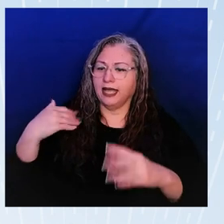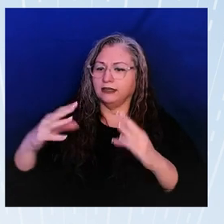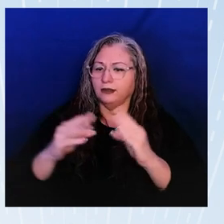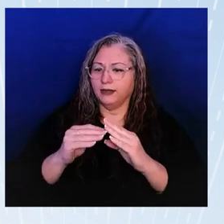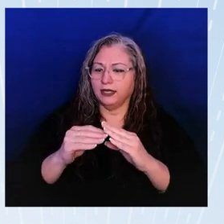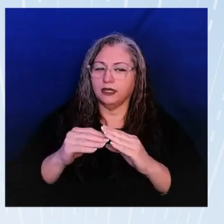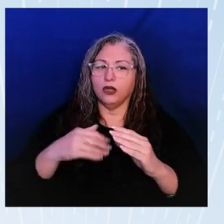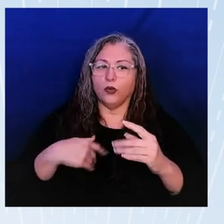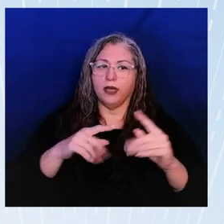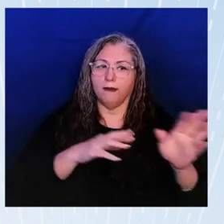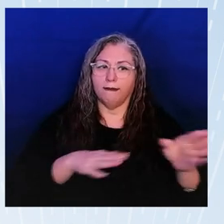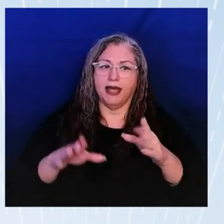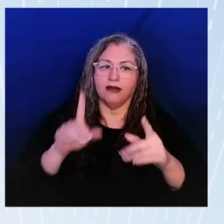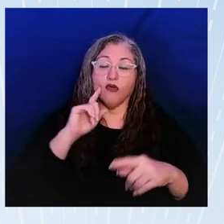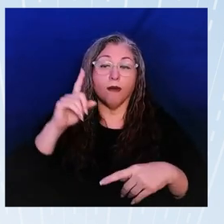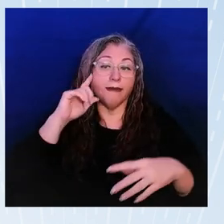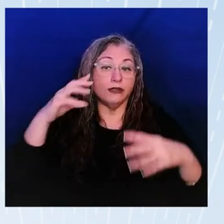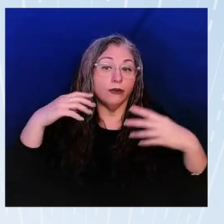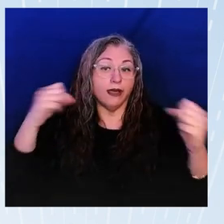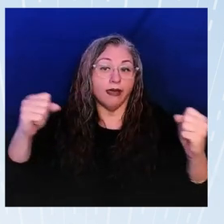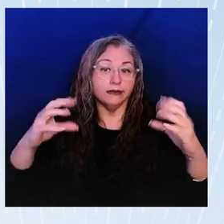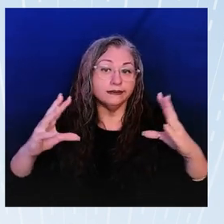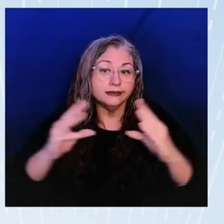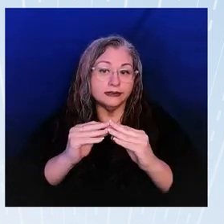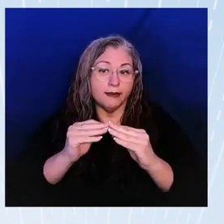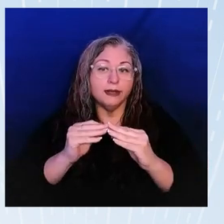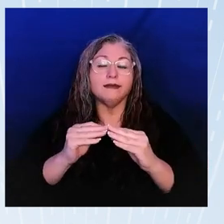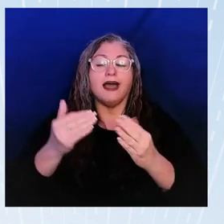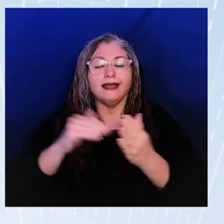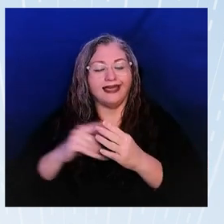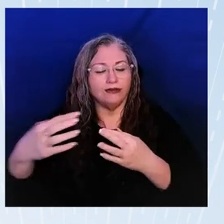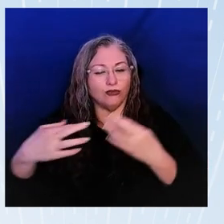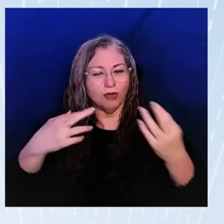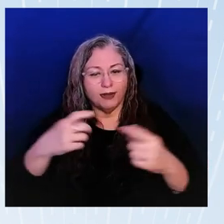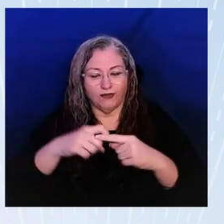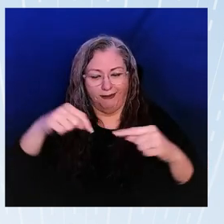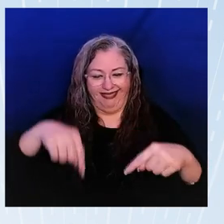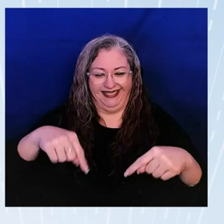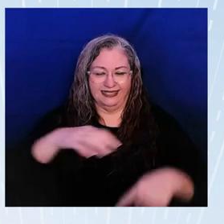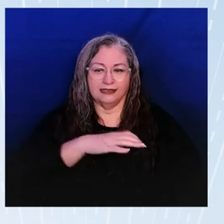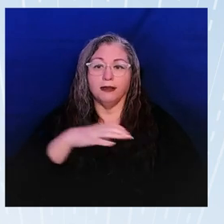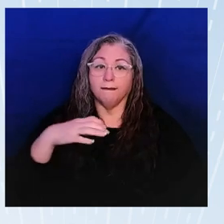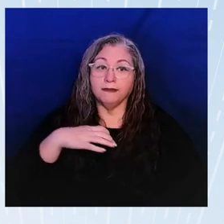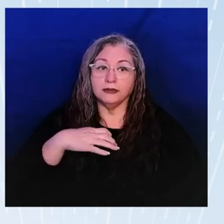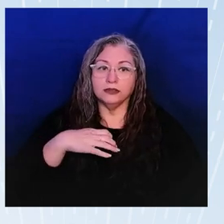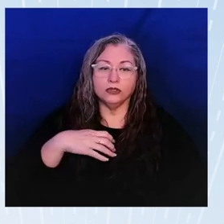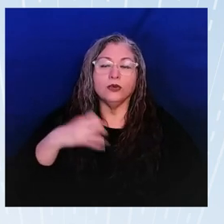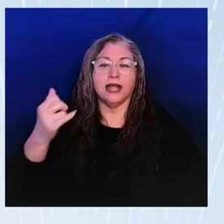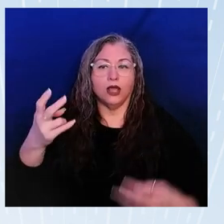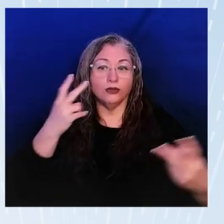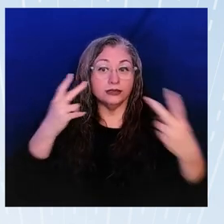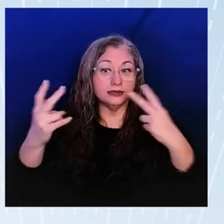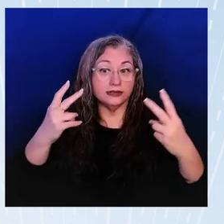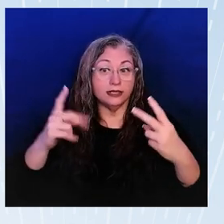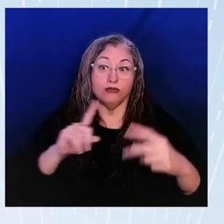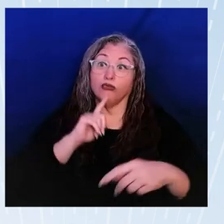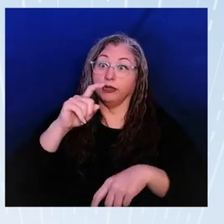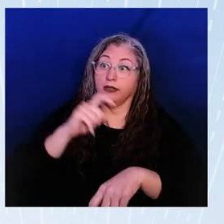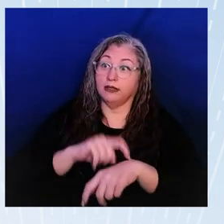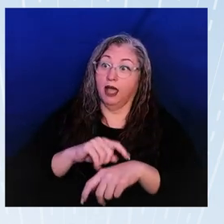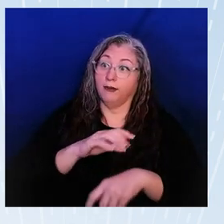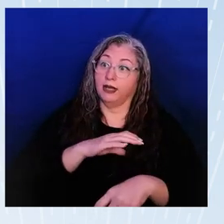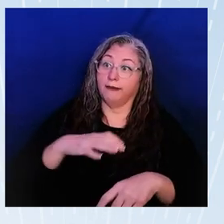gearing up to plan a mental health summit. This was, again, a recommendation that came directly from this commission. So we are seeing that in real time as the commissioners are